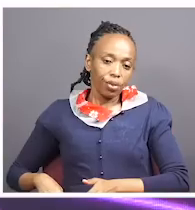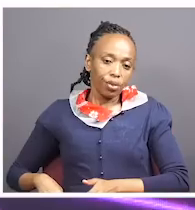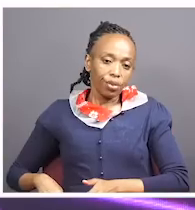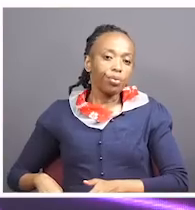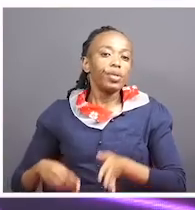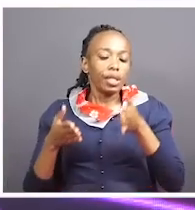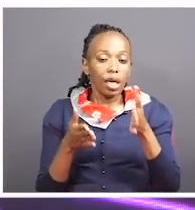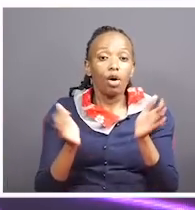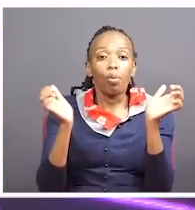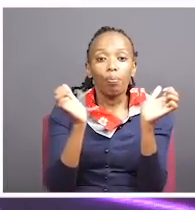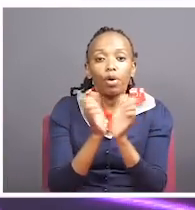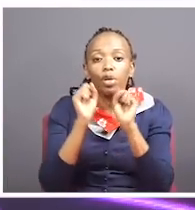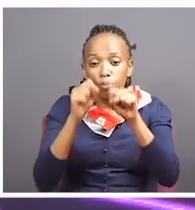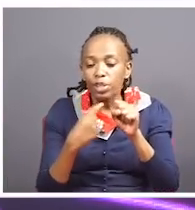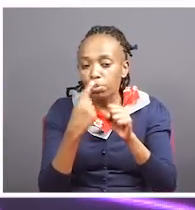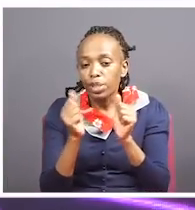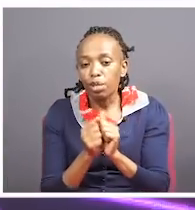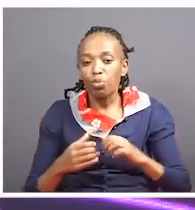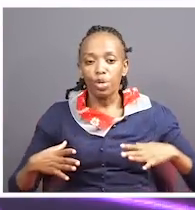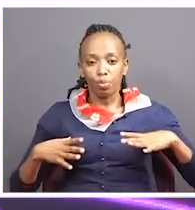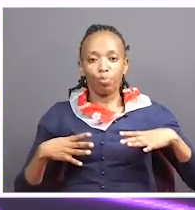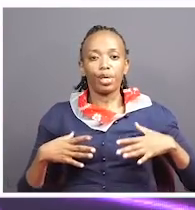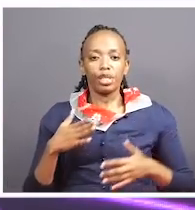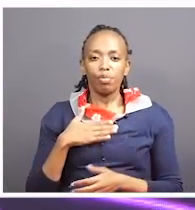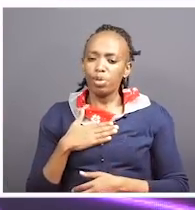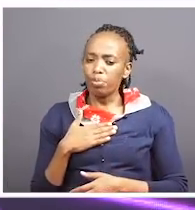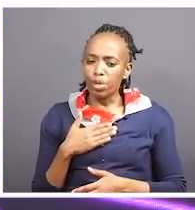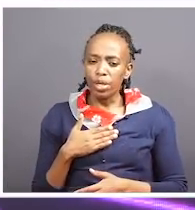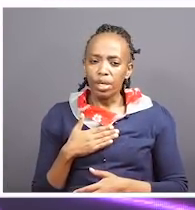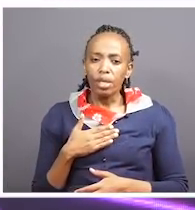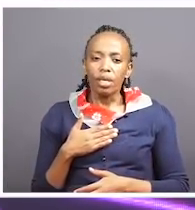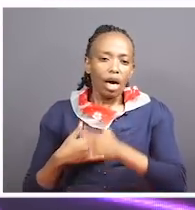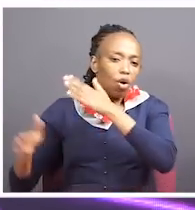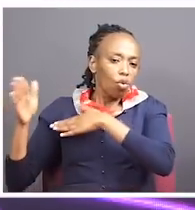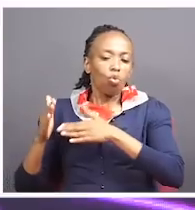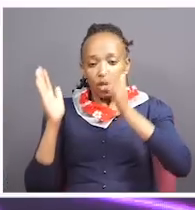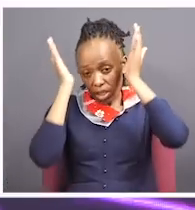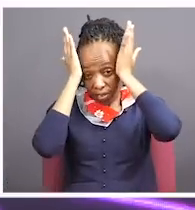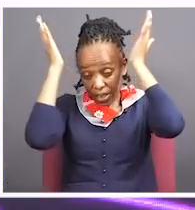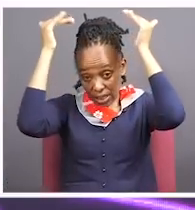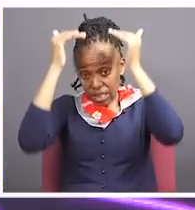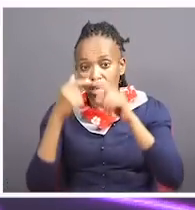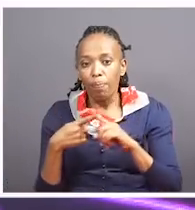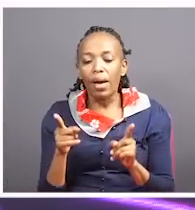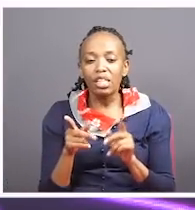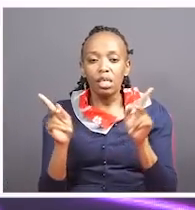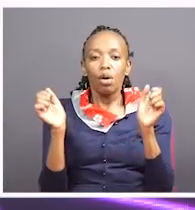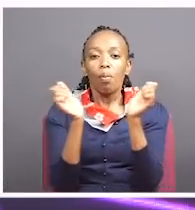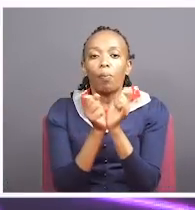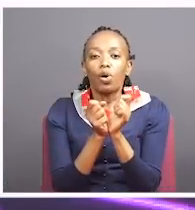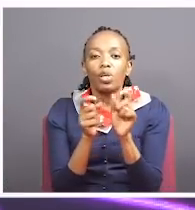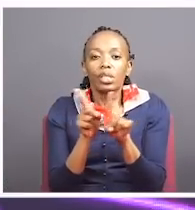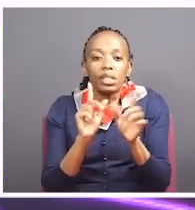religious ranking. So Paul could say with pride, I was a Pharisee. But